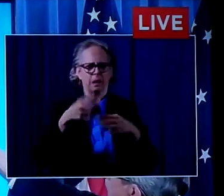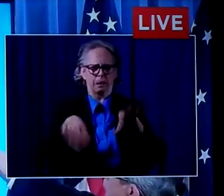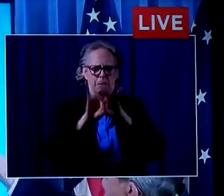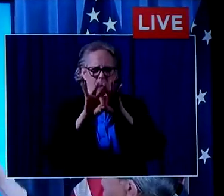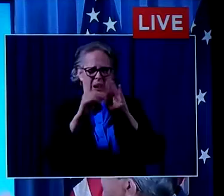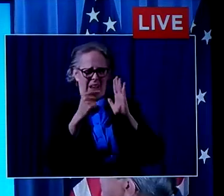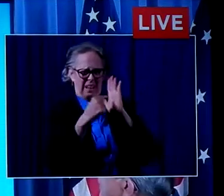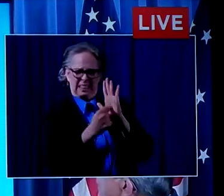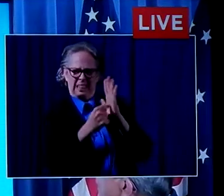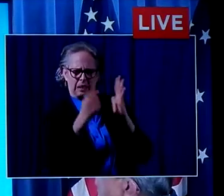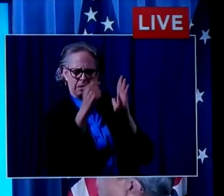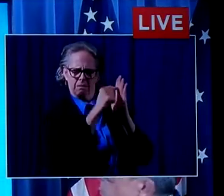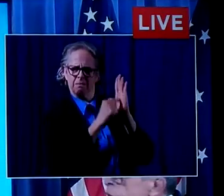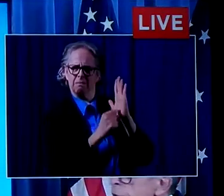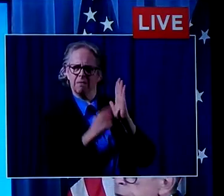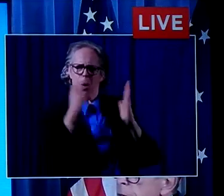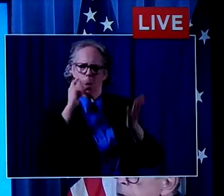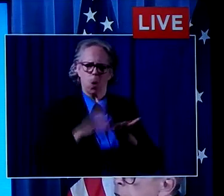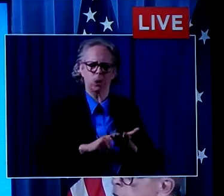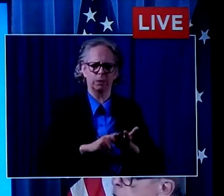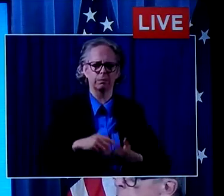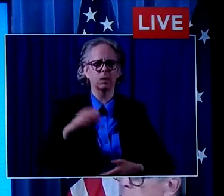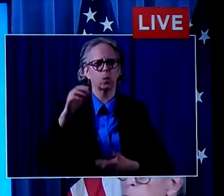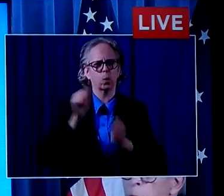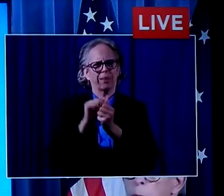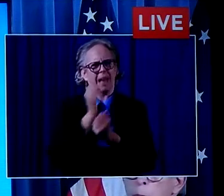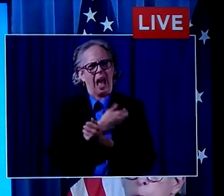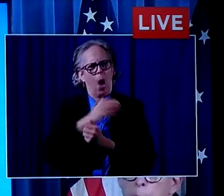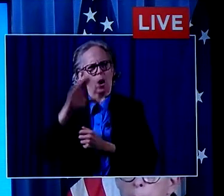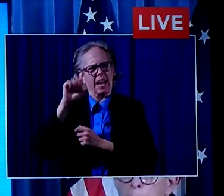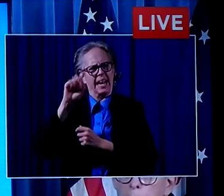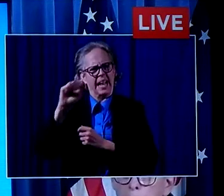starting with the cases, we're seeing cases